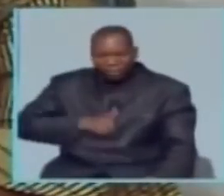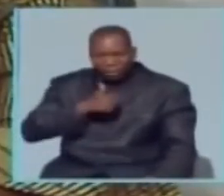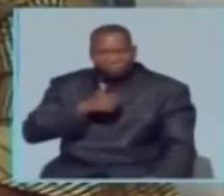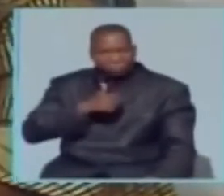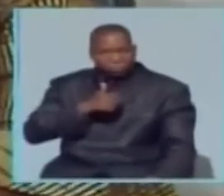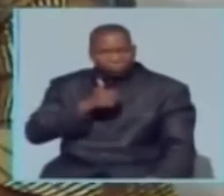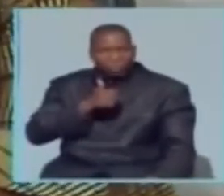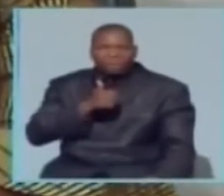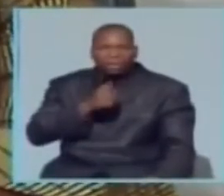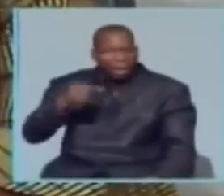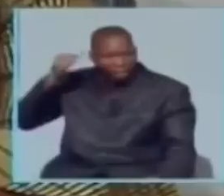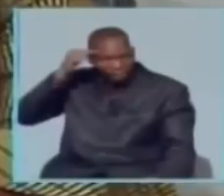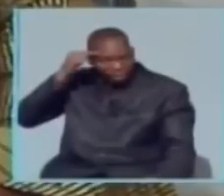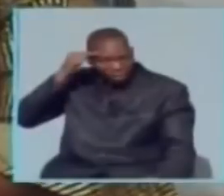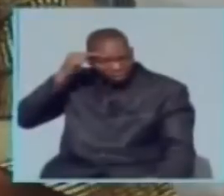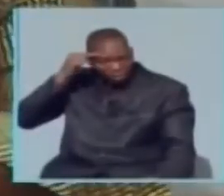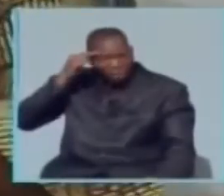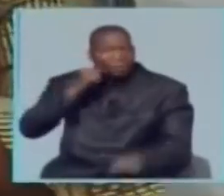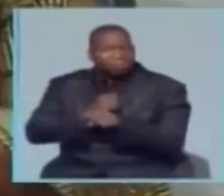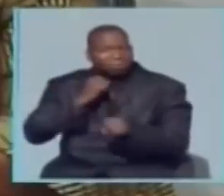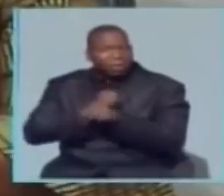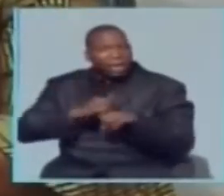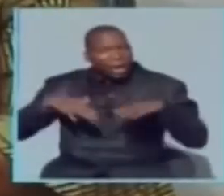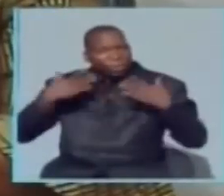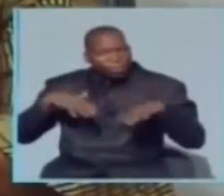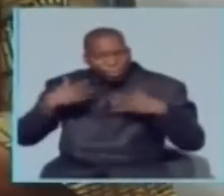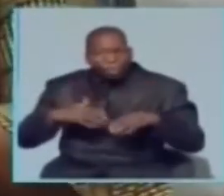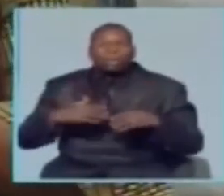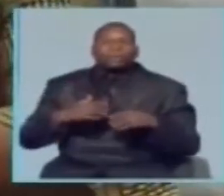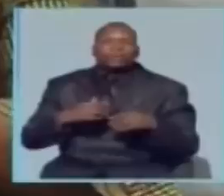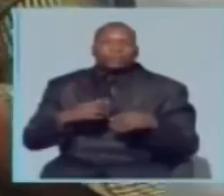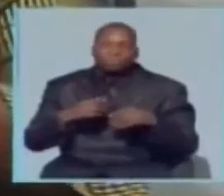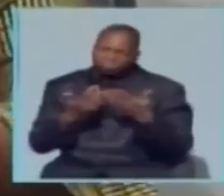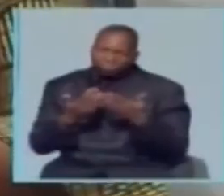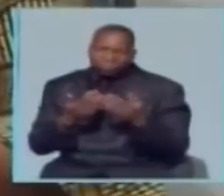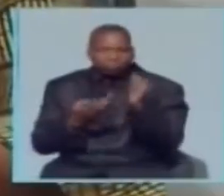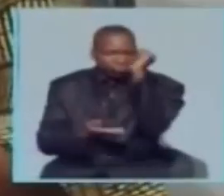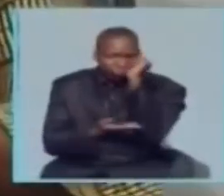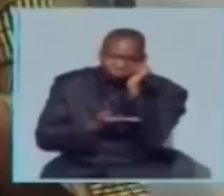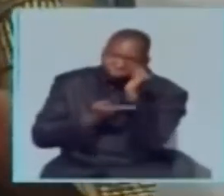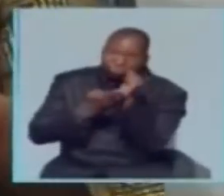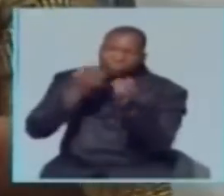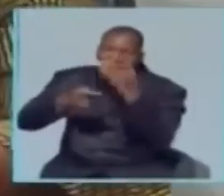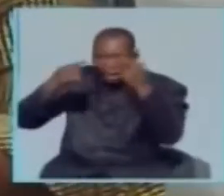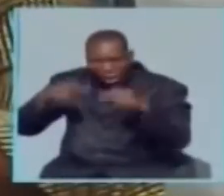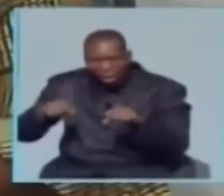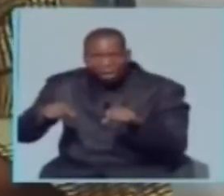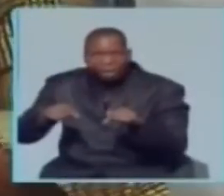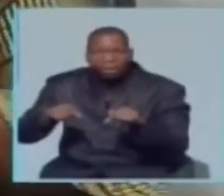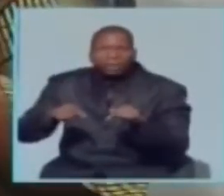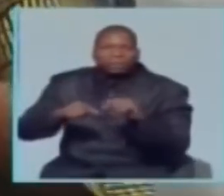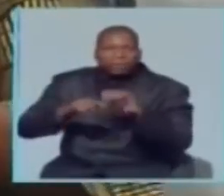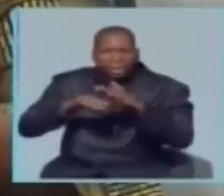minister, that we're doing everything possible, if not at least to maintain the status quo, to even improve by providing